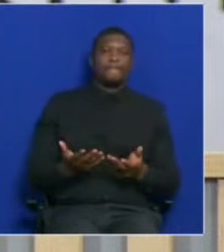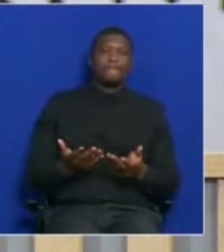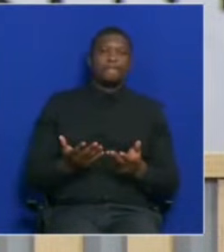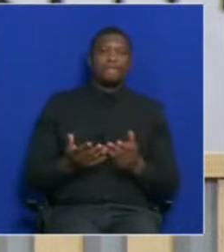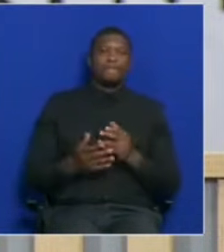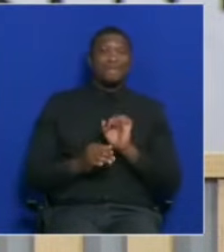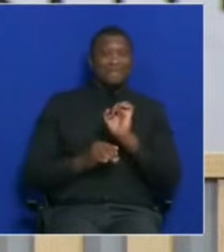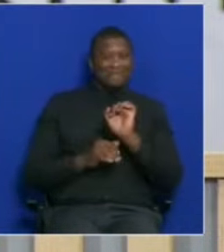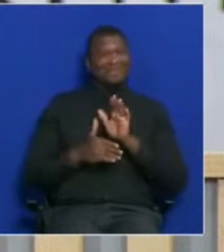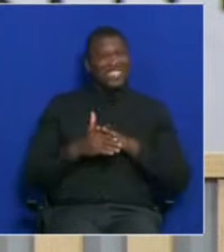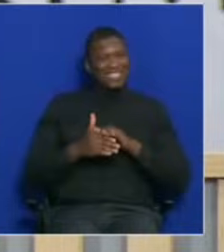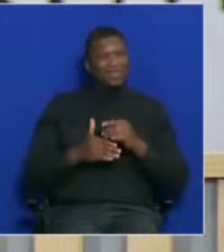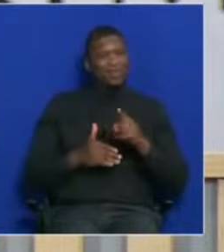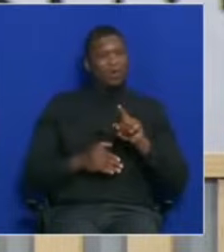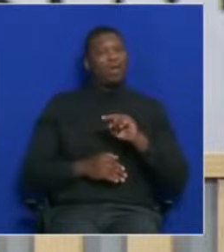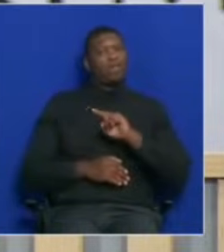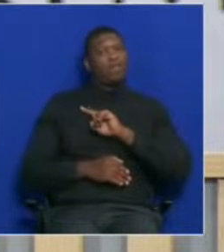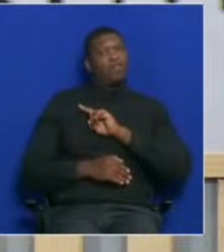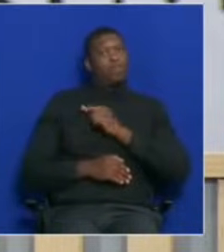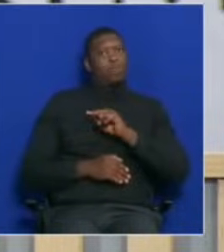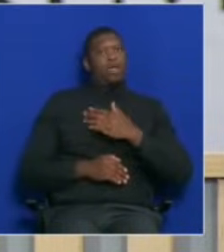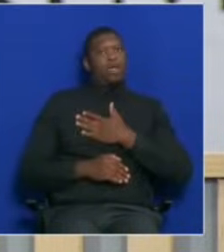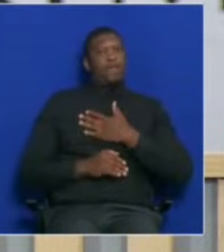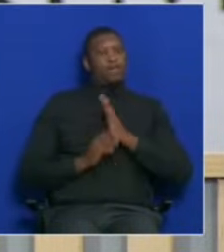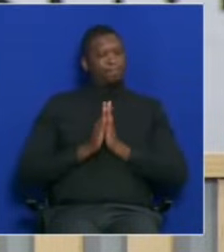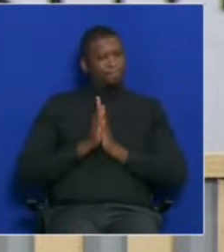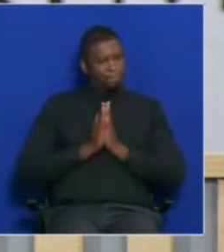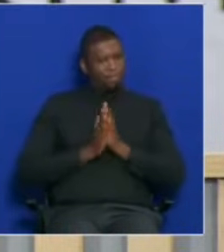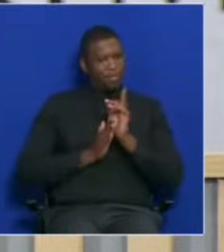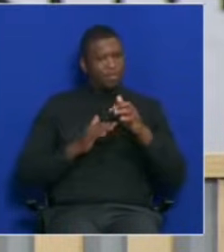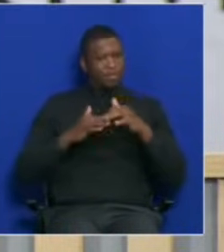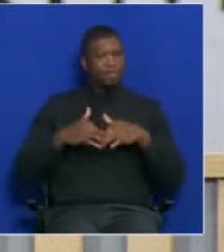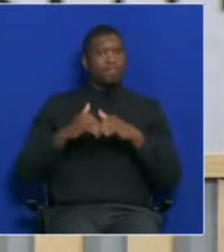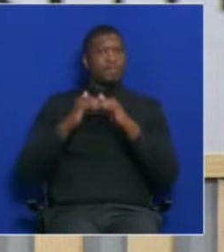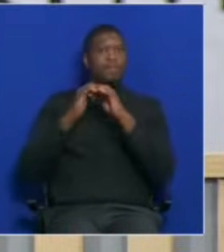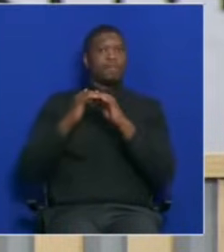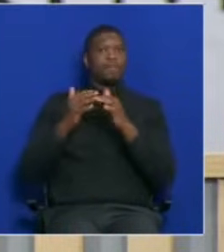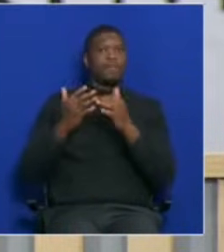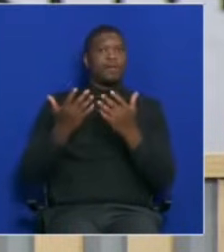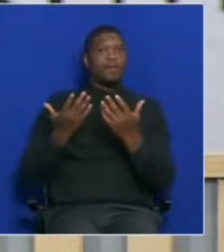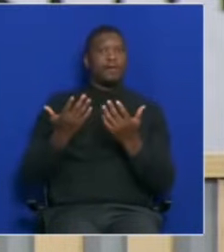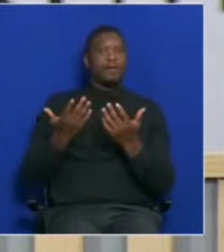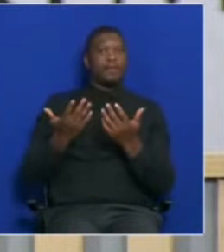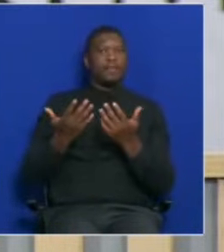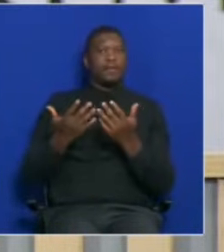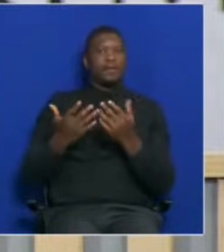me to create the case intake criteria. Okay.